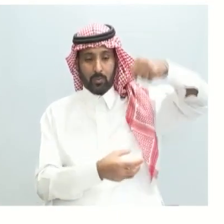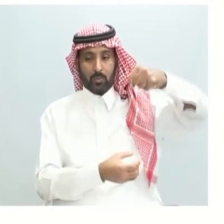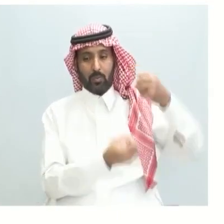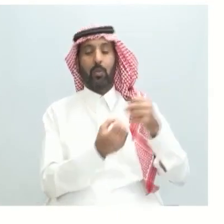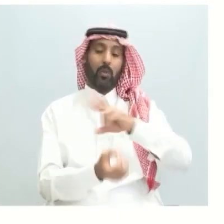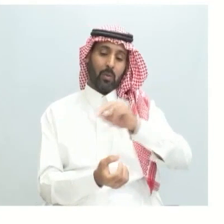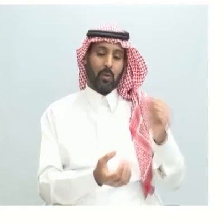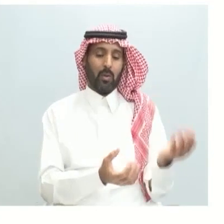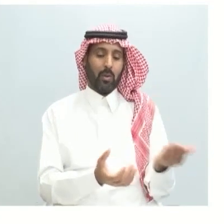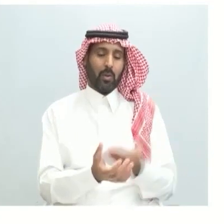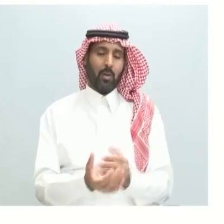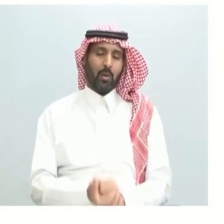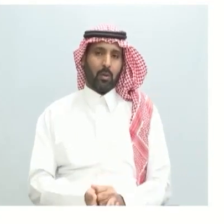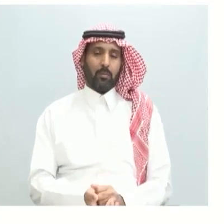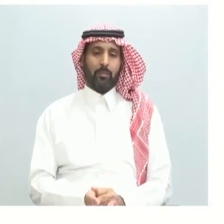same thing.